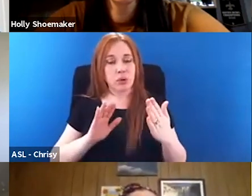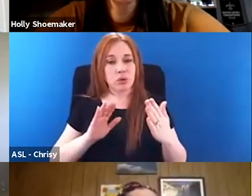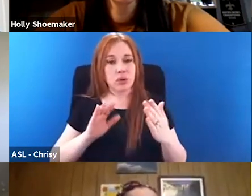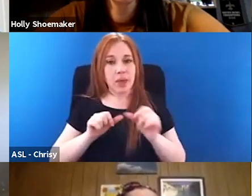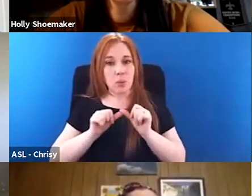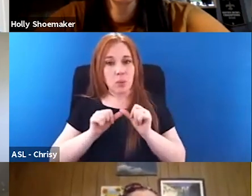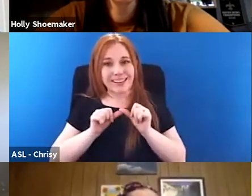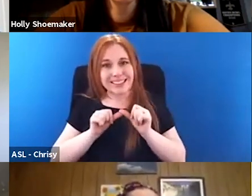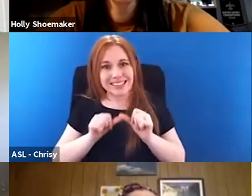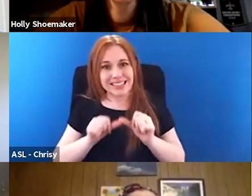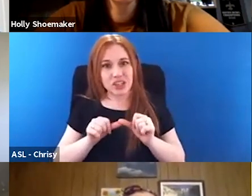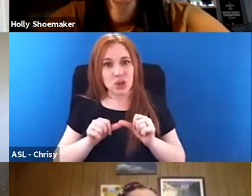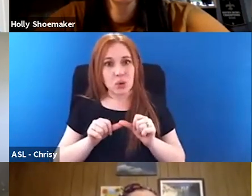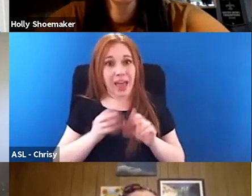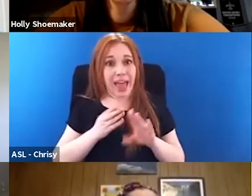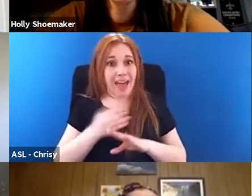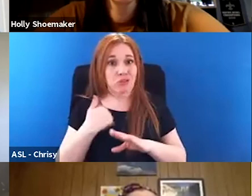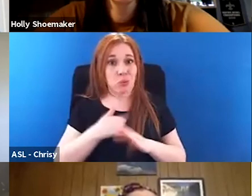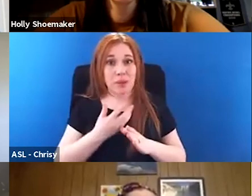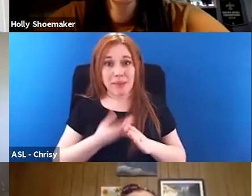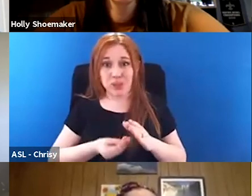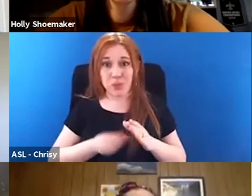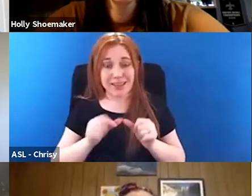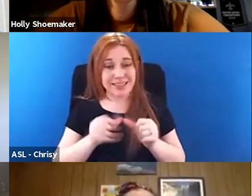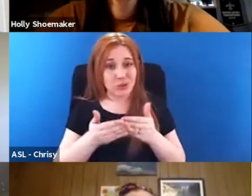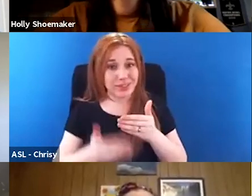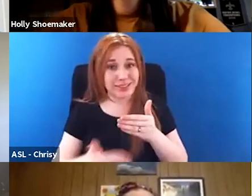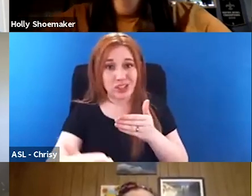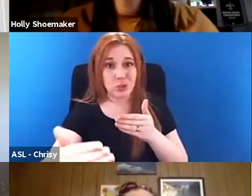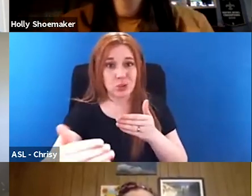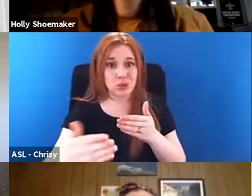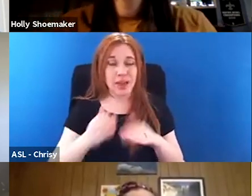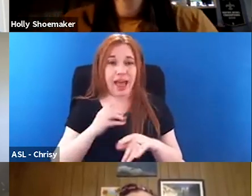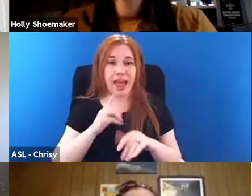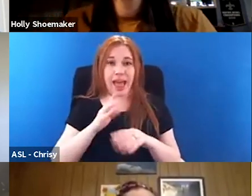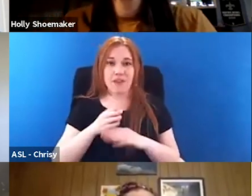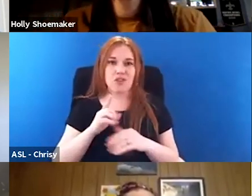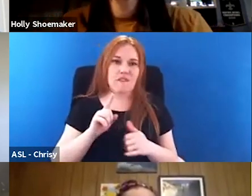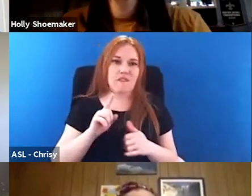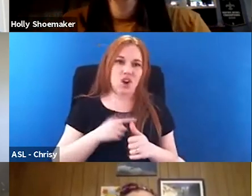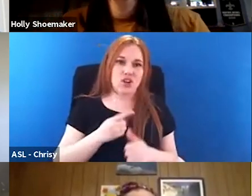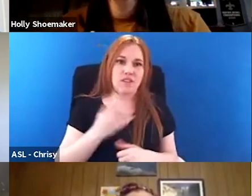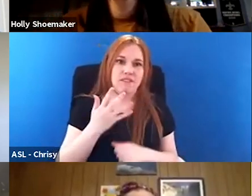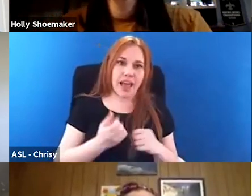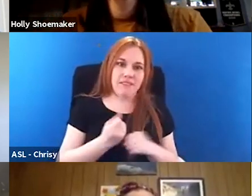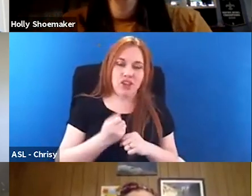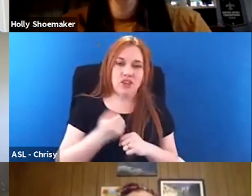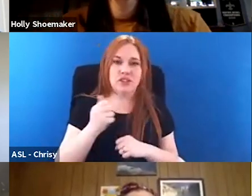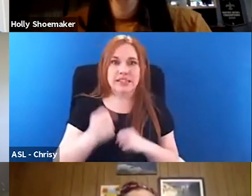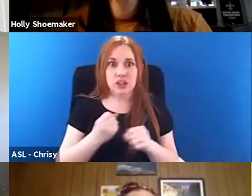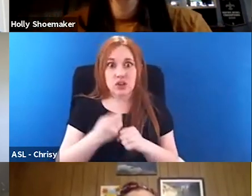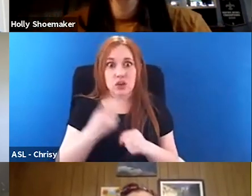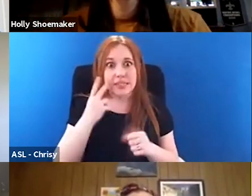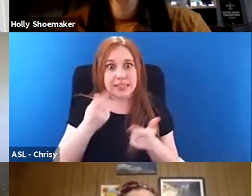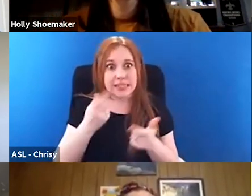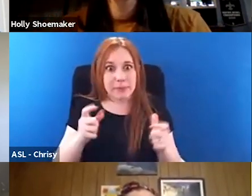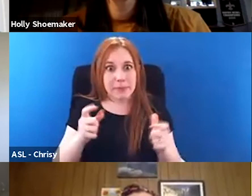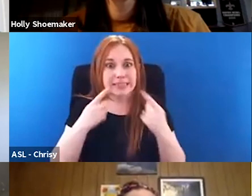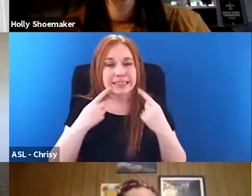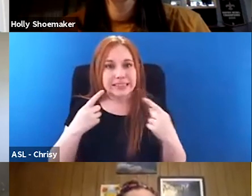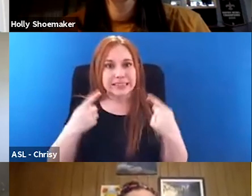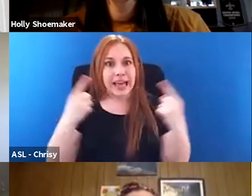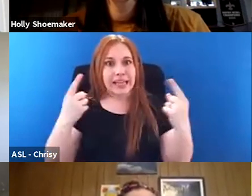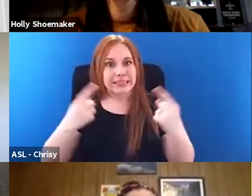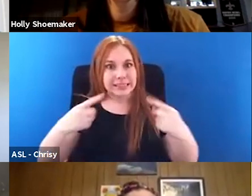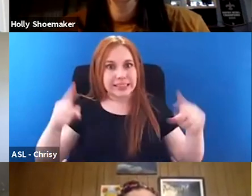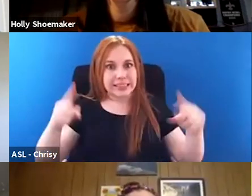continues on past us. Once you get to that first 5 to 10 year mark, you start getting those big successes. It becomes continual because you've